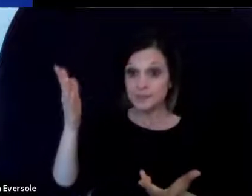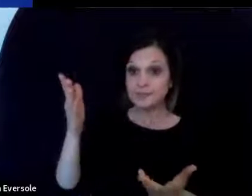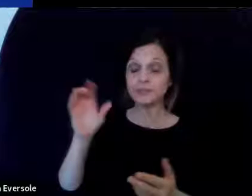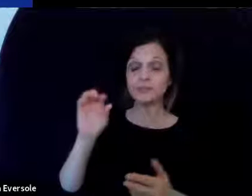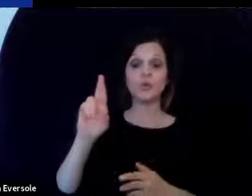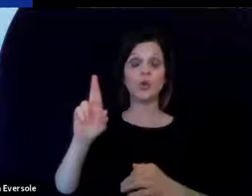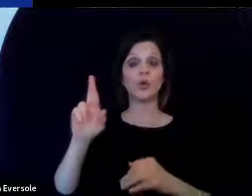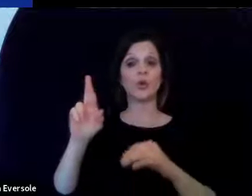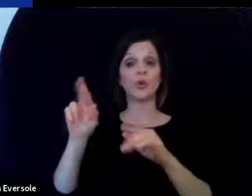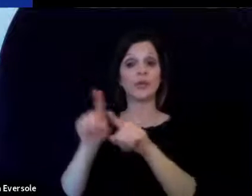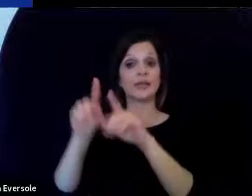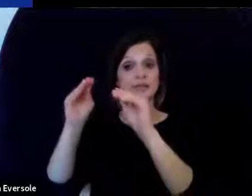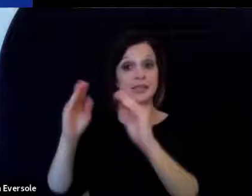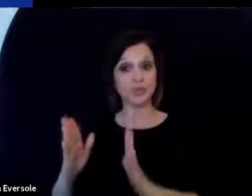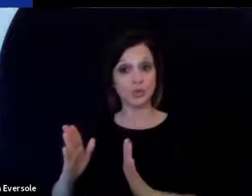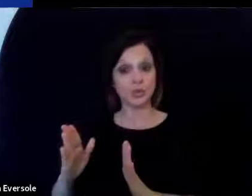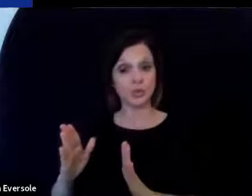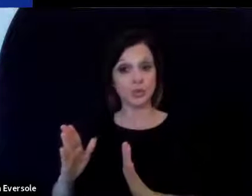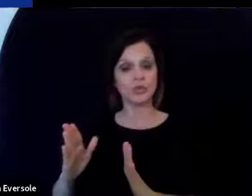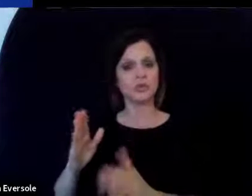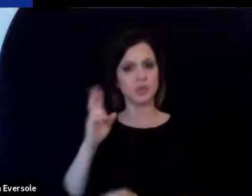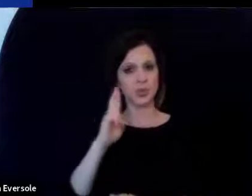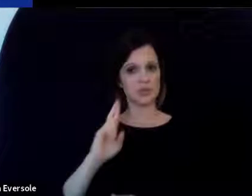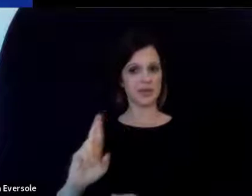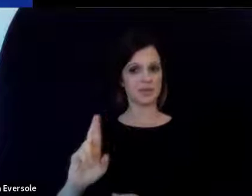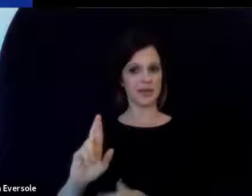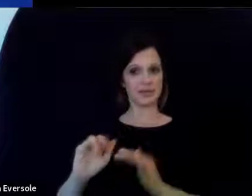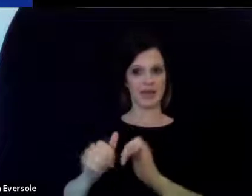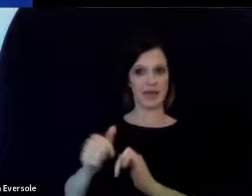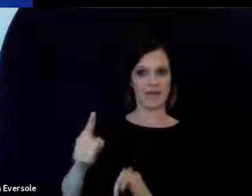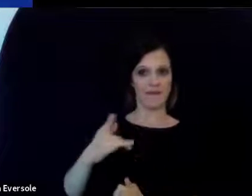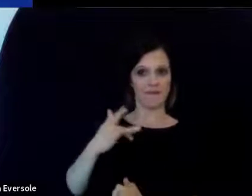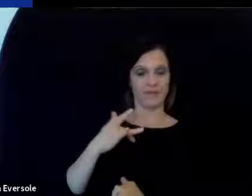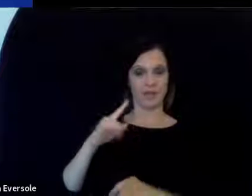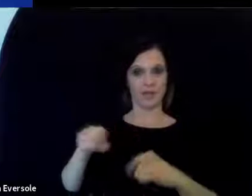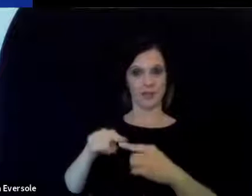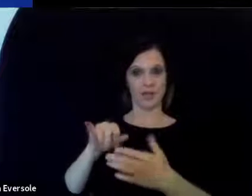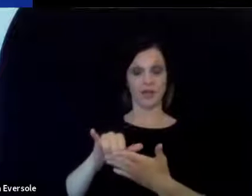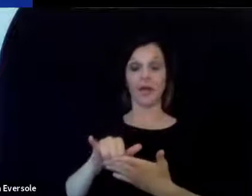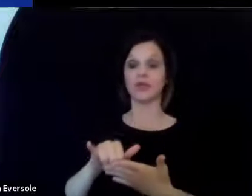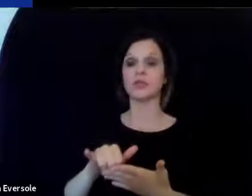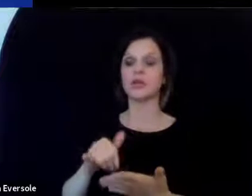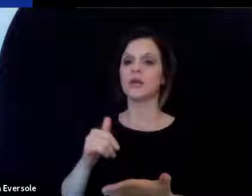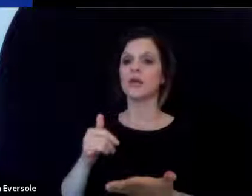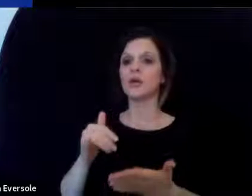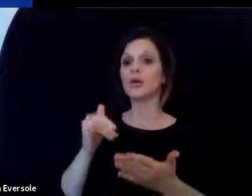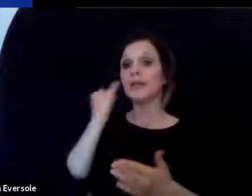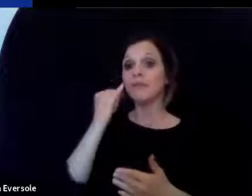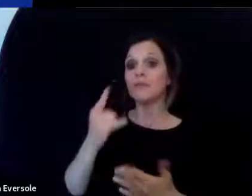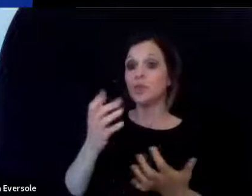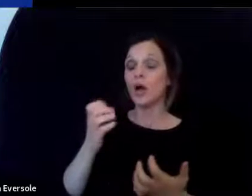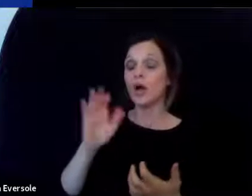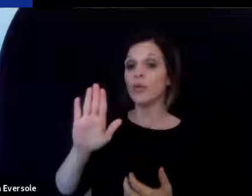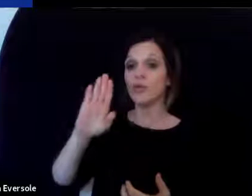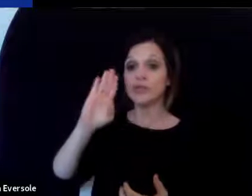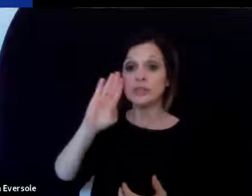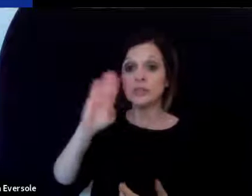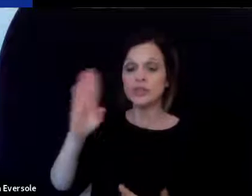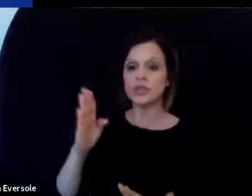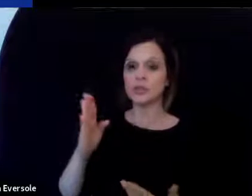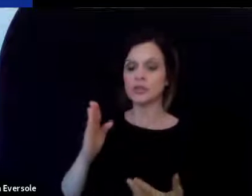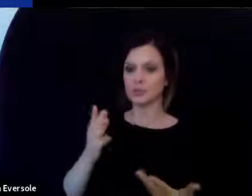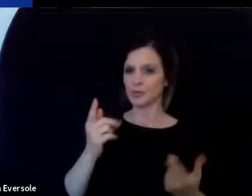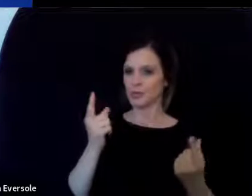as an educator. And so being respectful about how to cue them to get their attention and making some decisions around, are you going to touch them